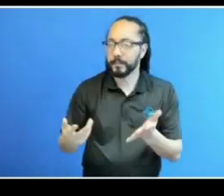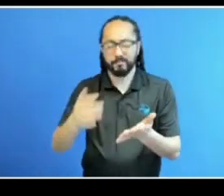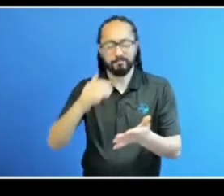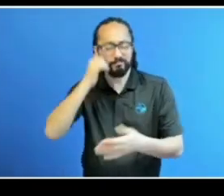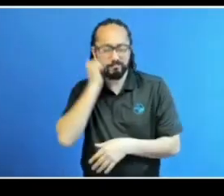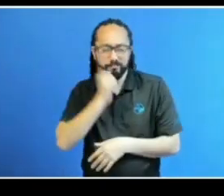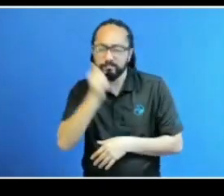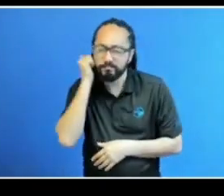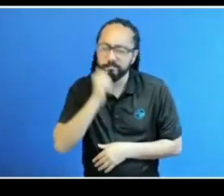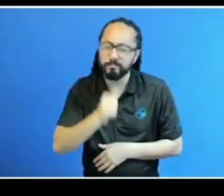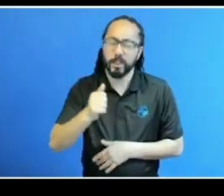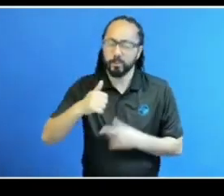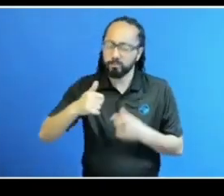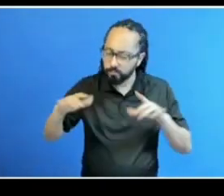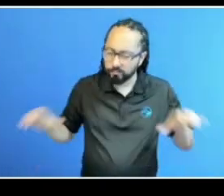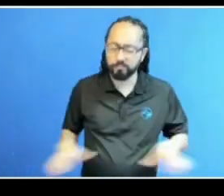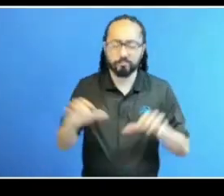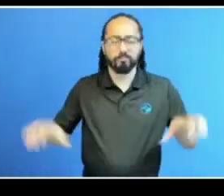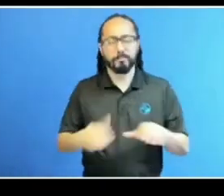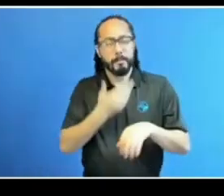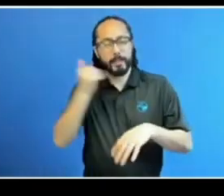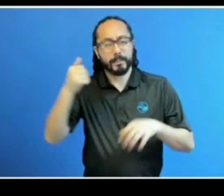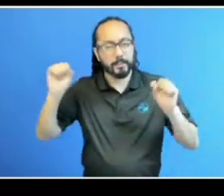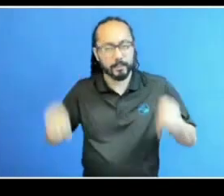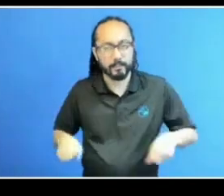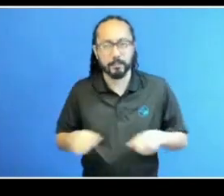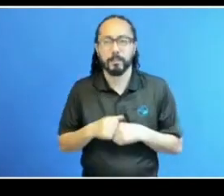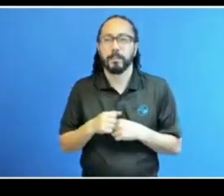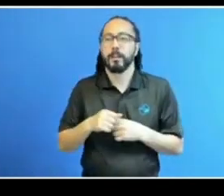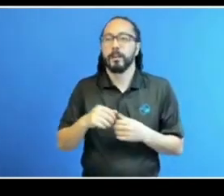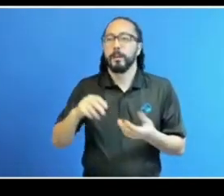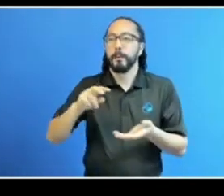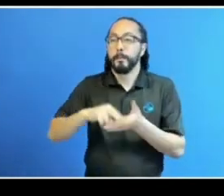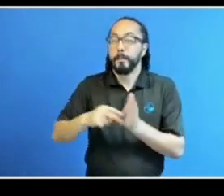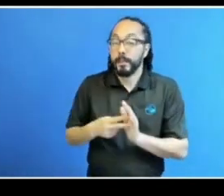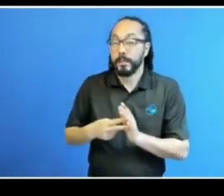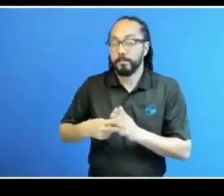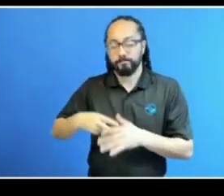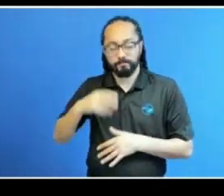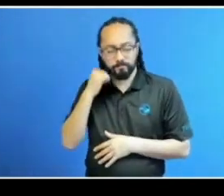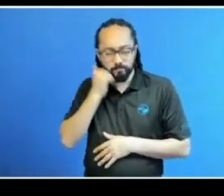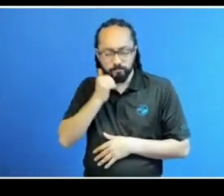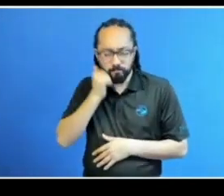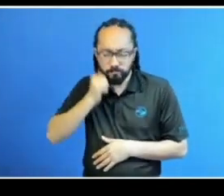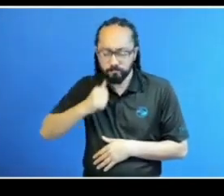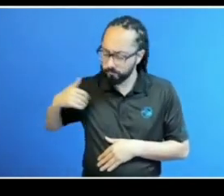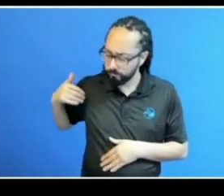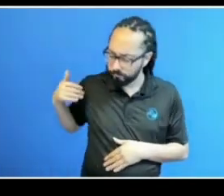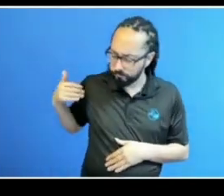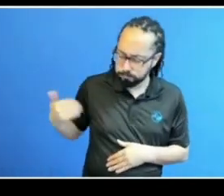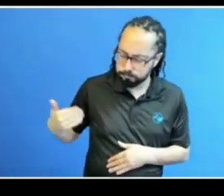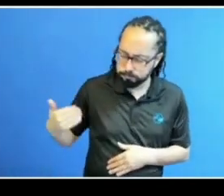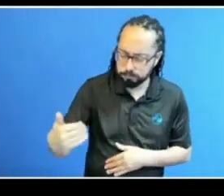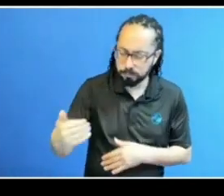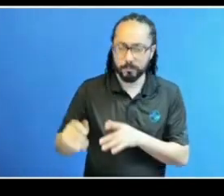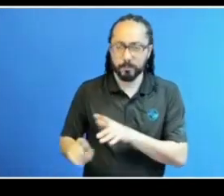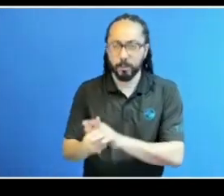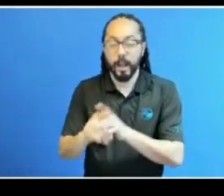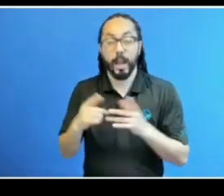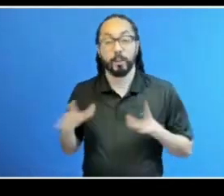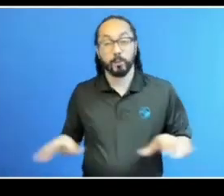every day, doing the best that I can. It means showing up consistently, doing the things that really fulfill